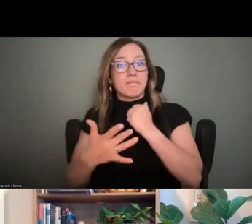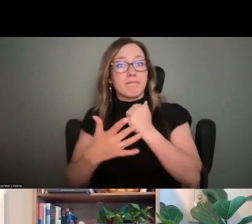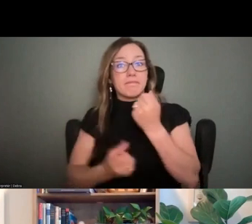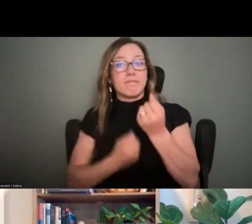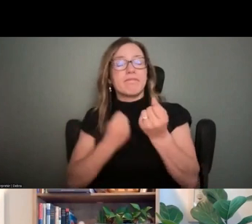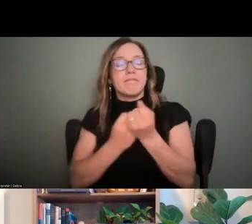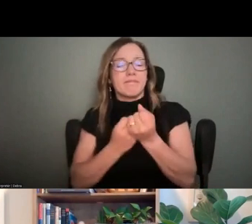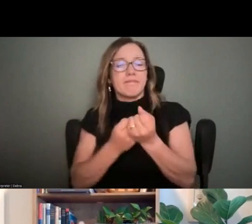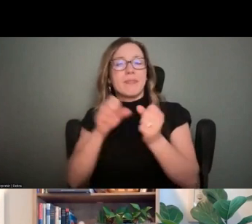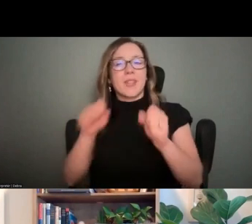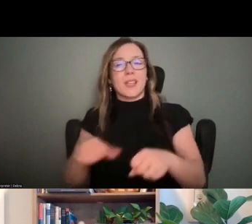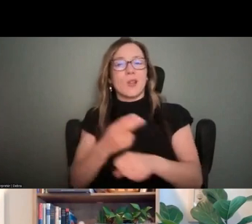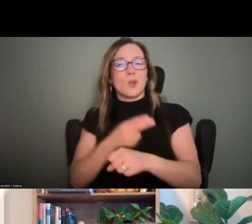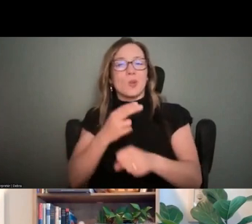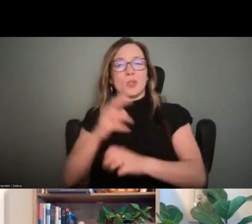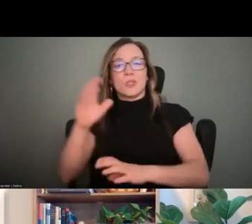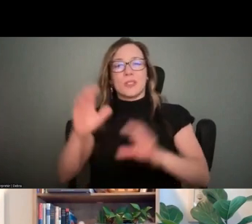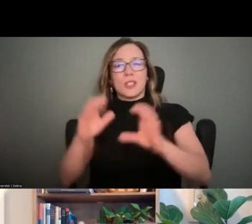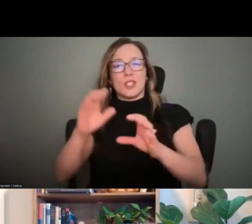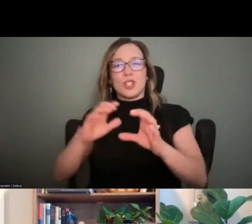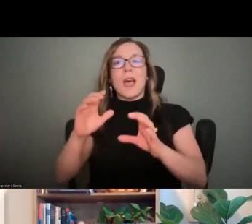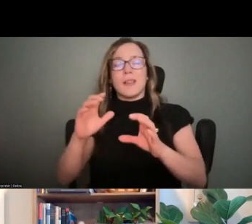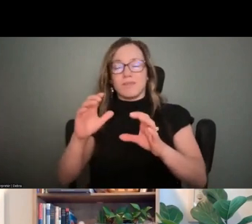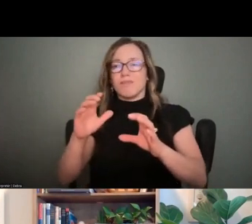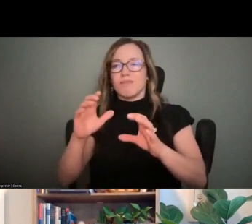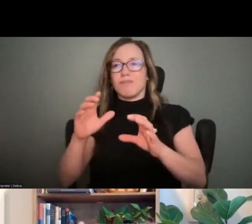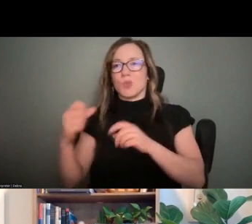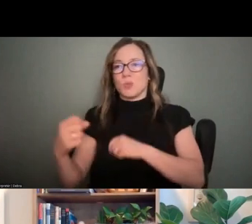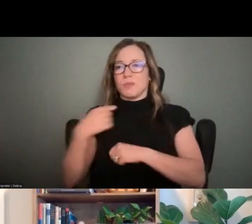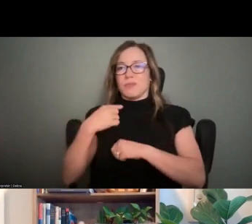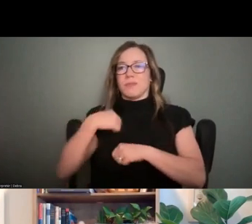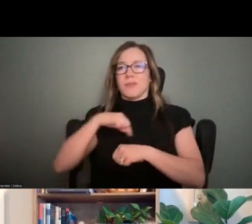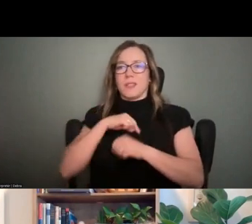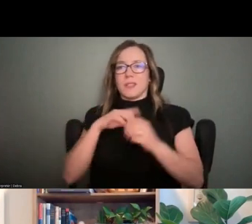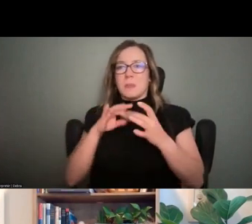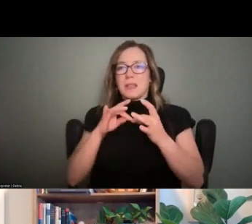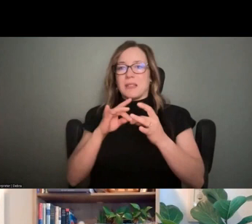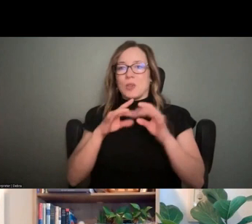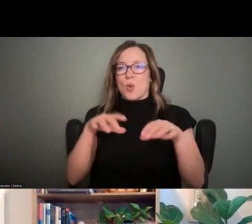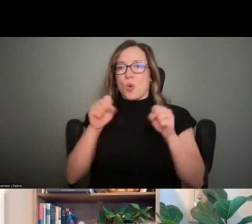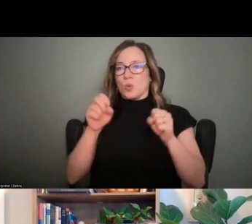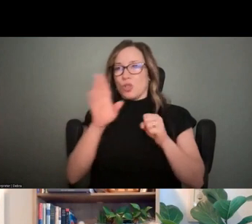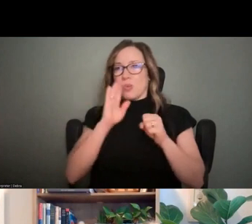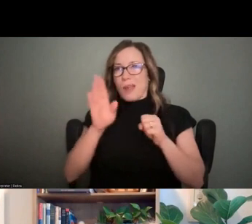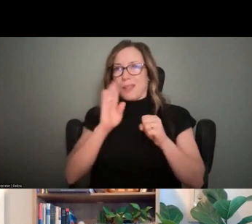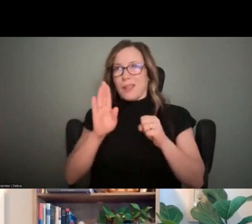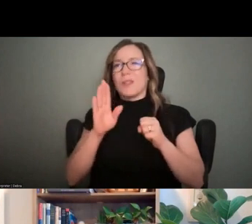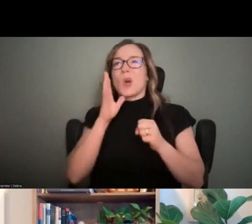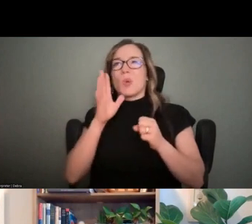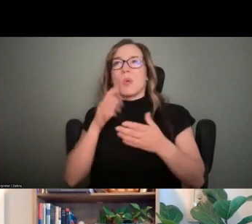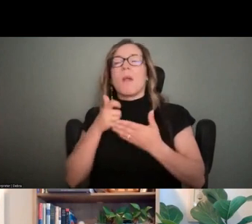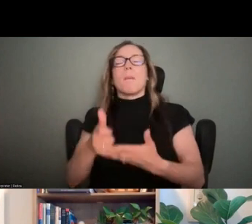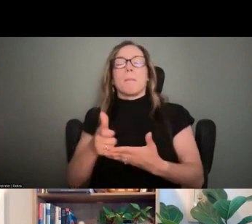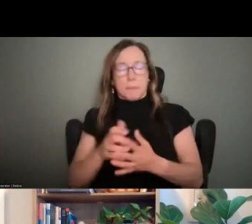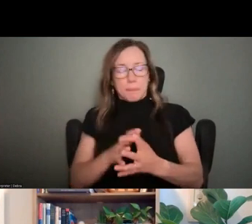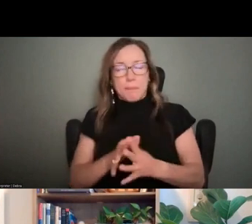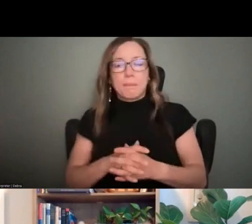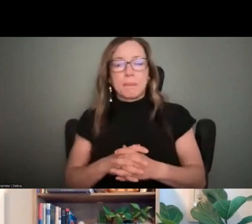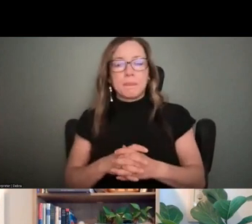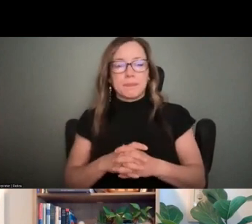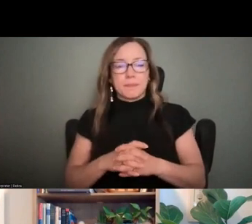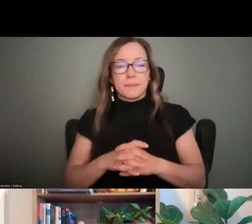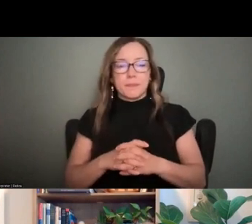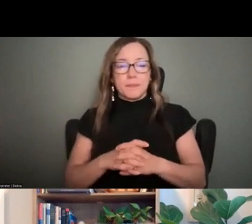can use the chat feature to message us as the host directly, and we'll do our best to help you. You can